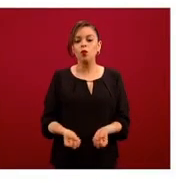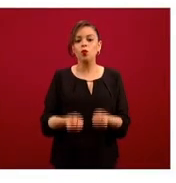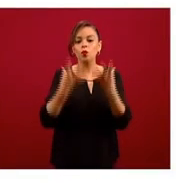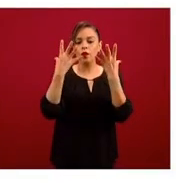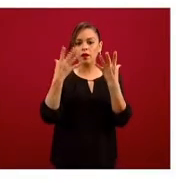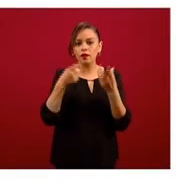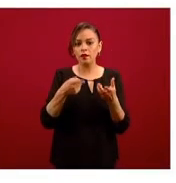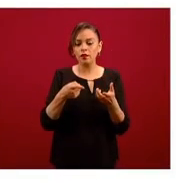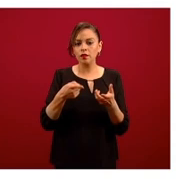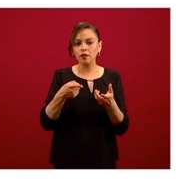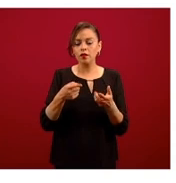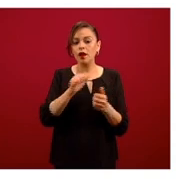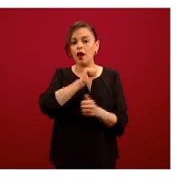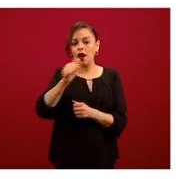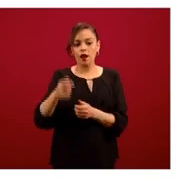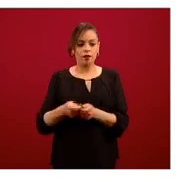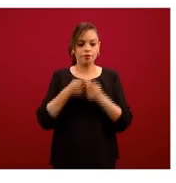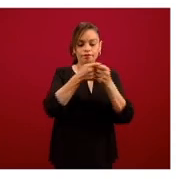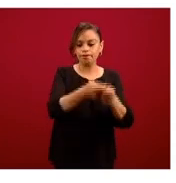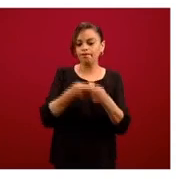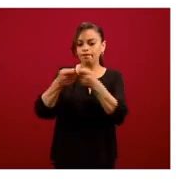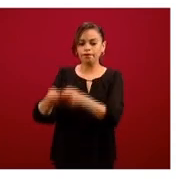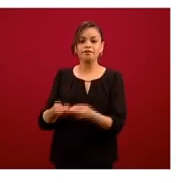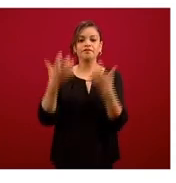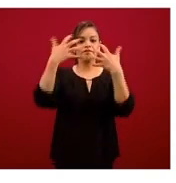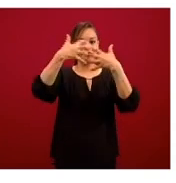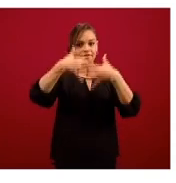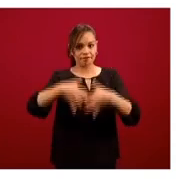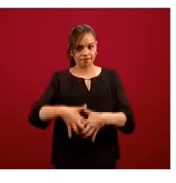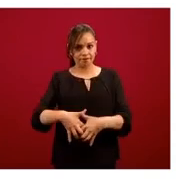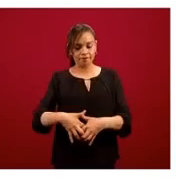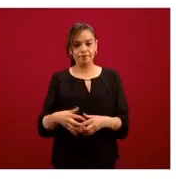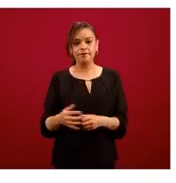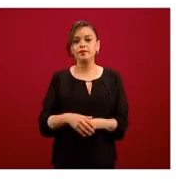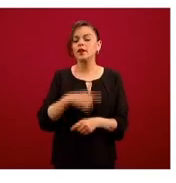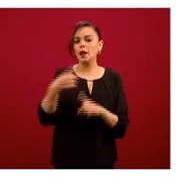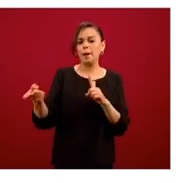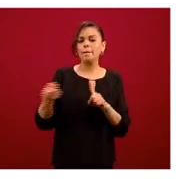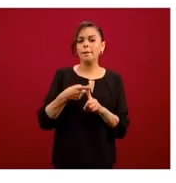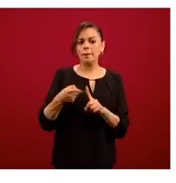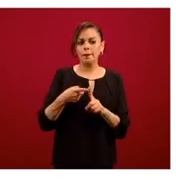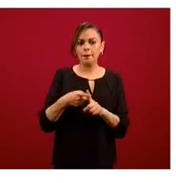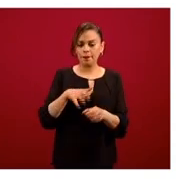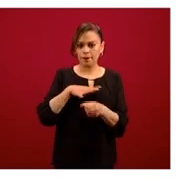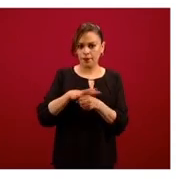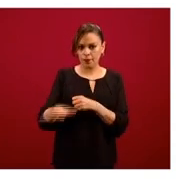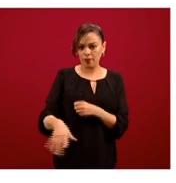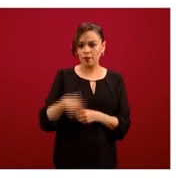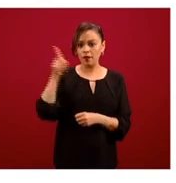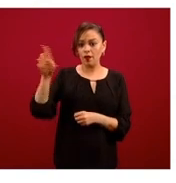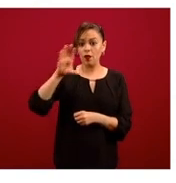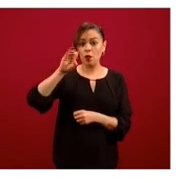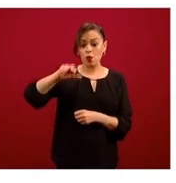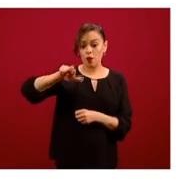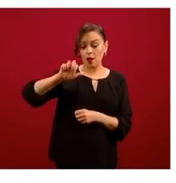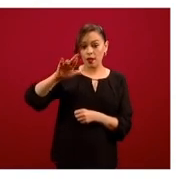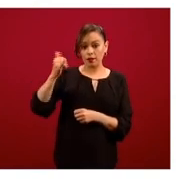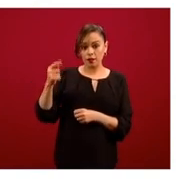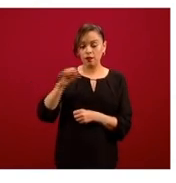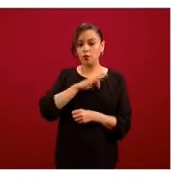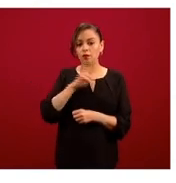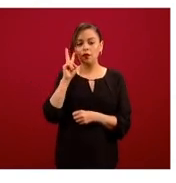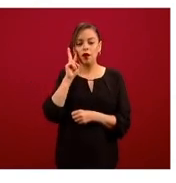of this money comes from industry. First of all, I'd like to remind you, as a background piece